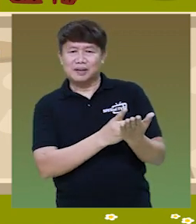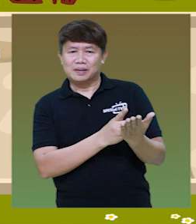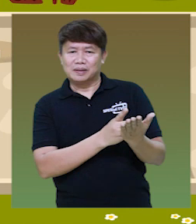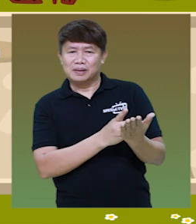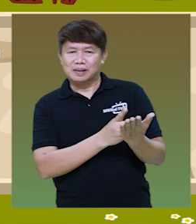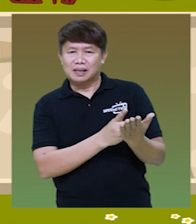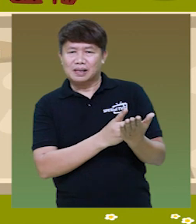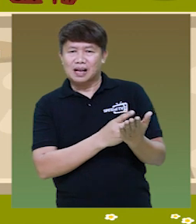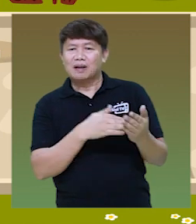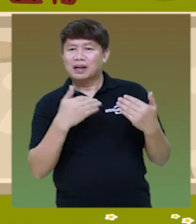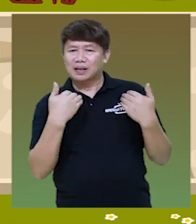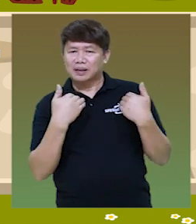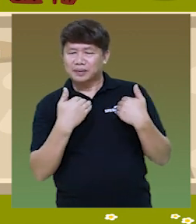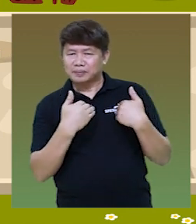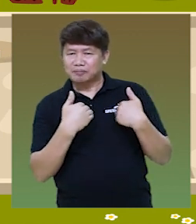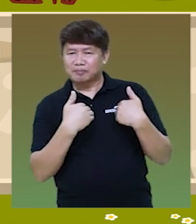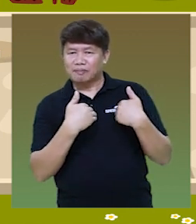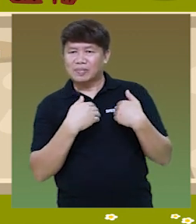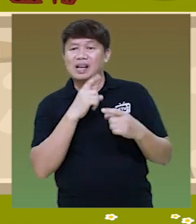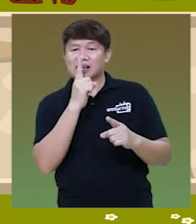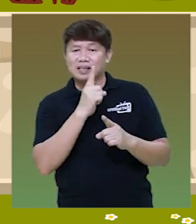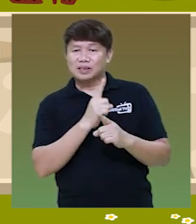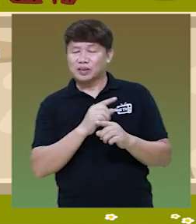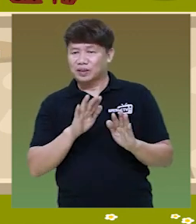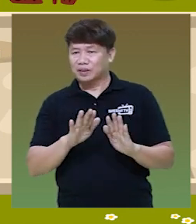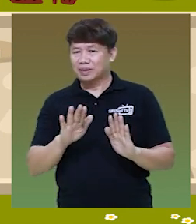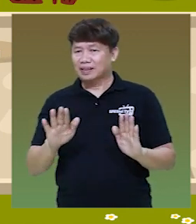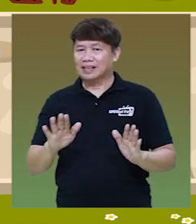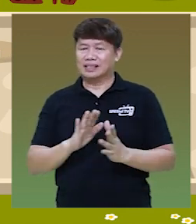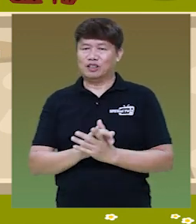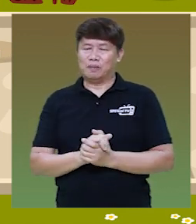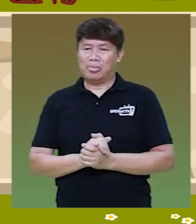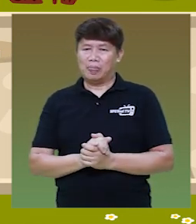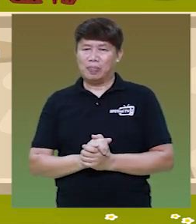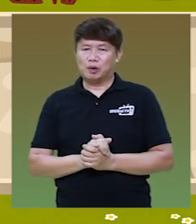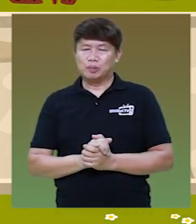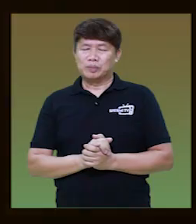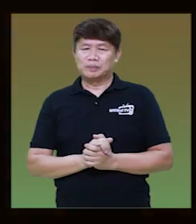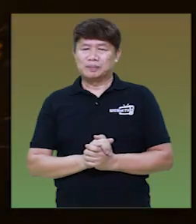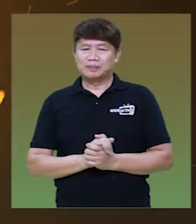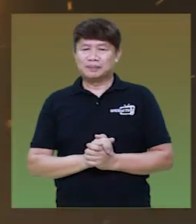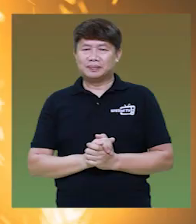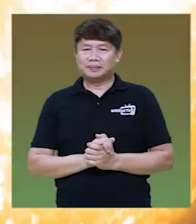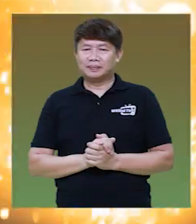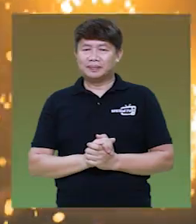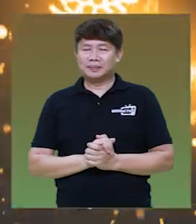a review of it. Sure, Eliz. Listen carefully.